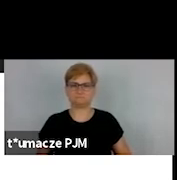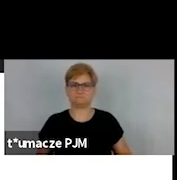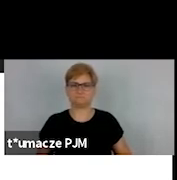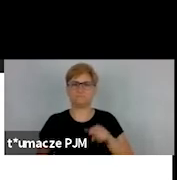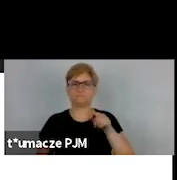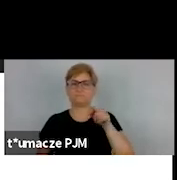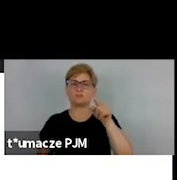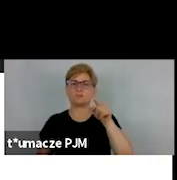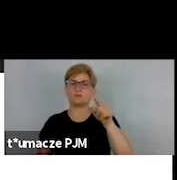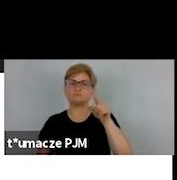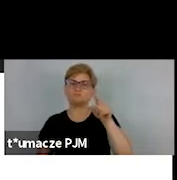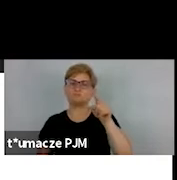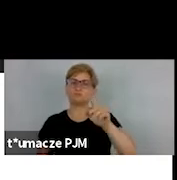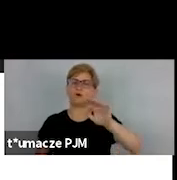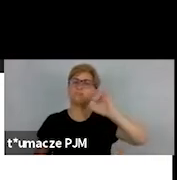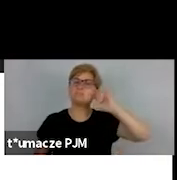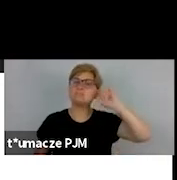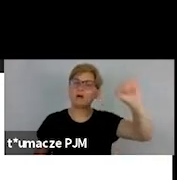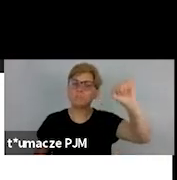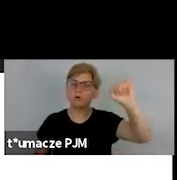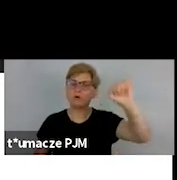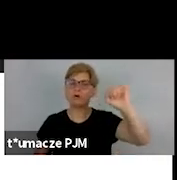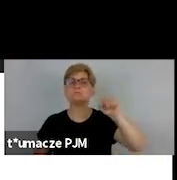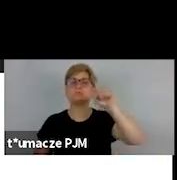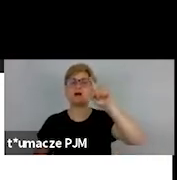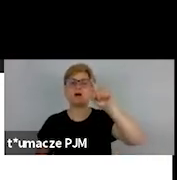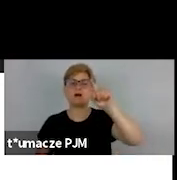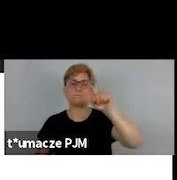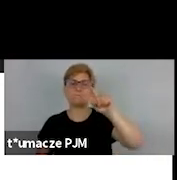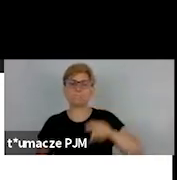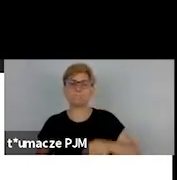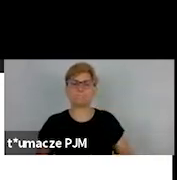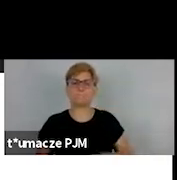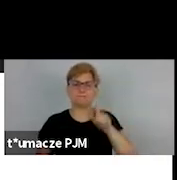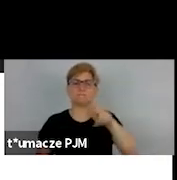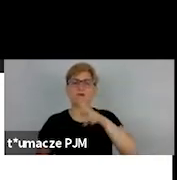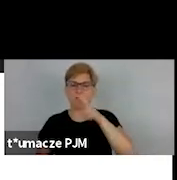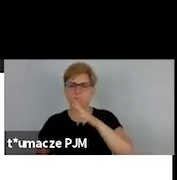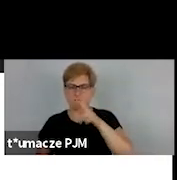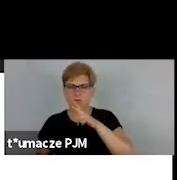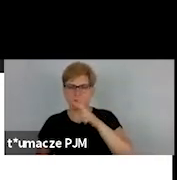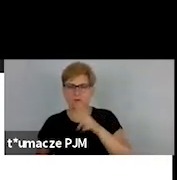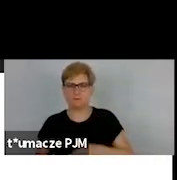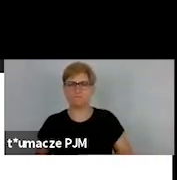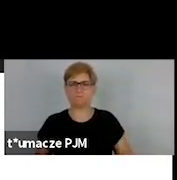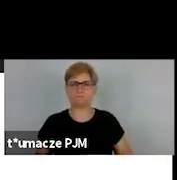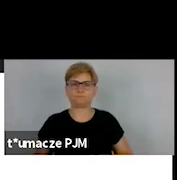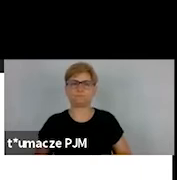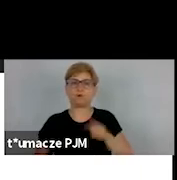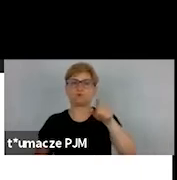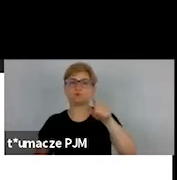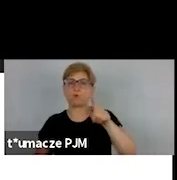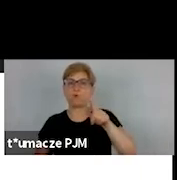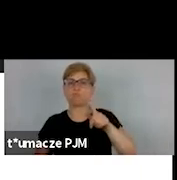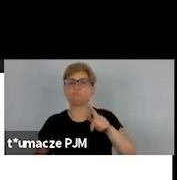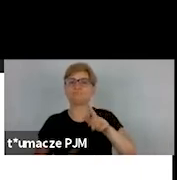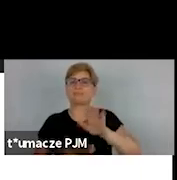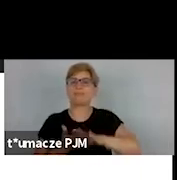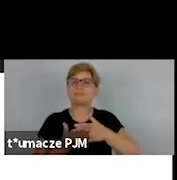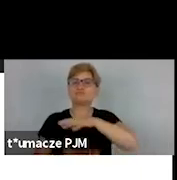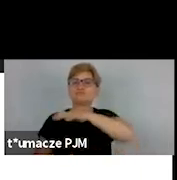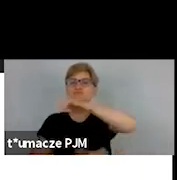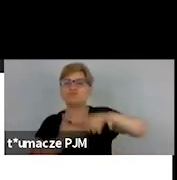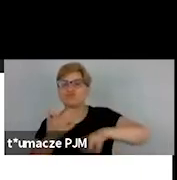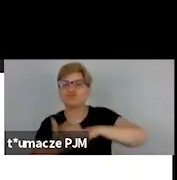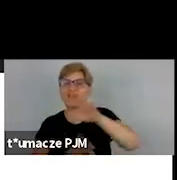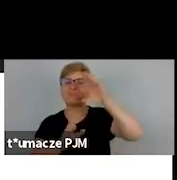and children can enjoy equitable, healthy, and happy relationships that contribute to the development of just and democratic society. So